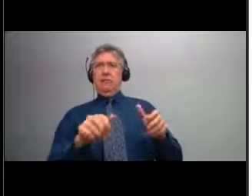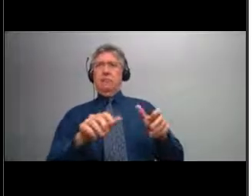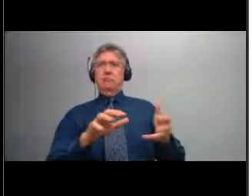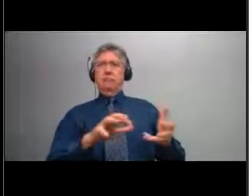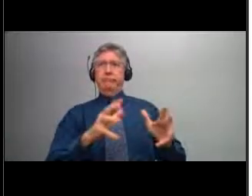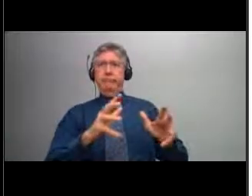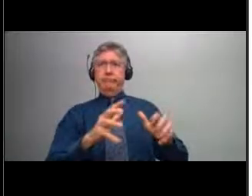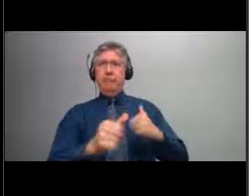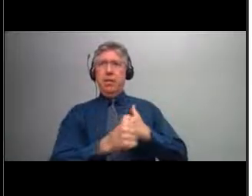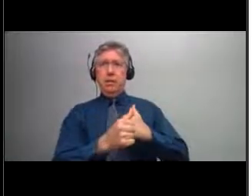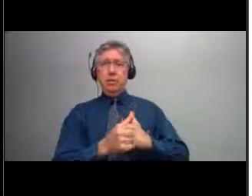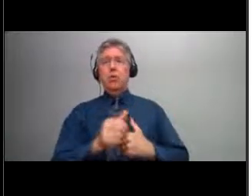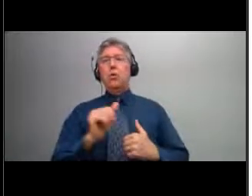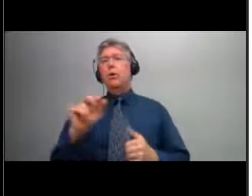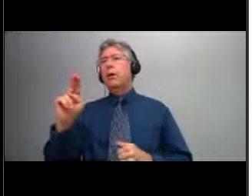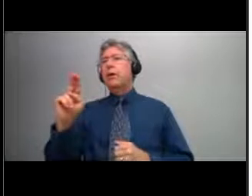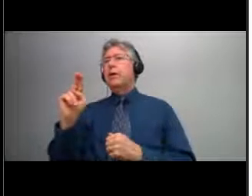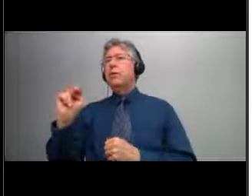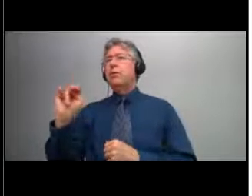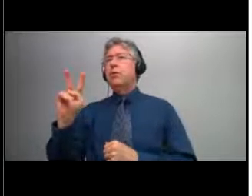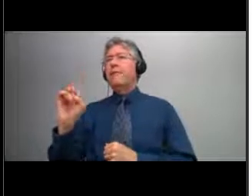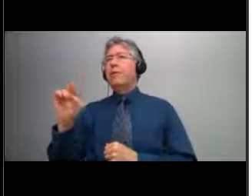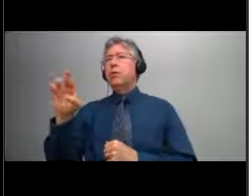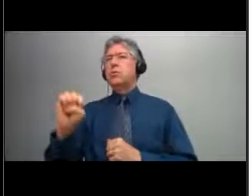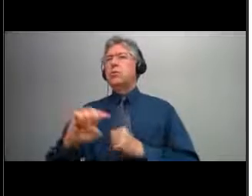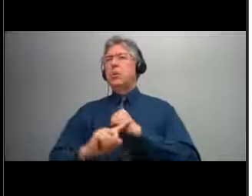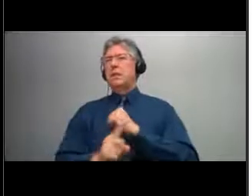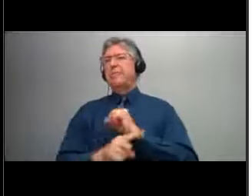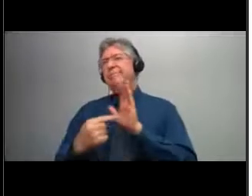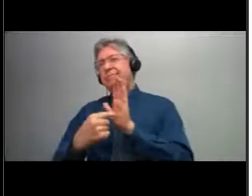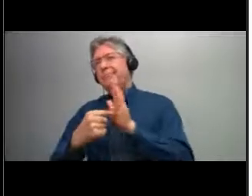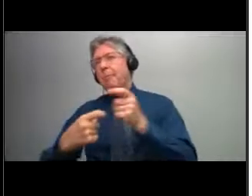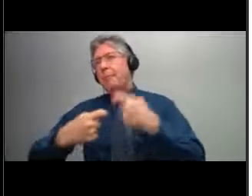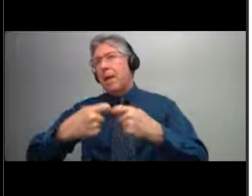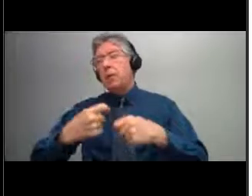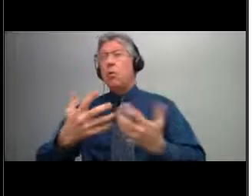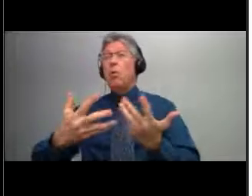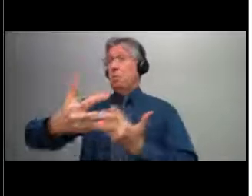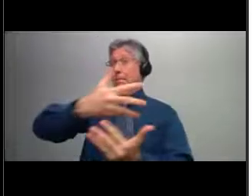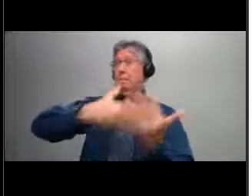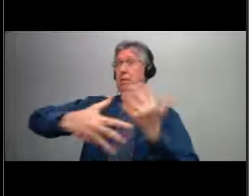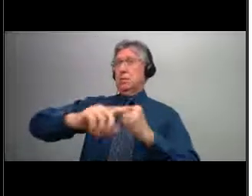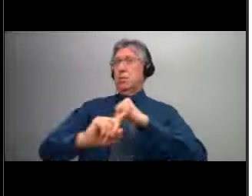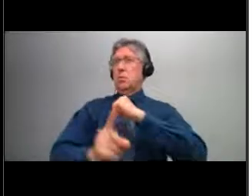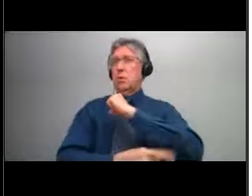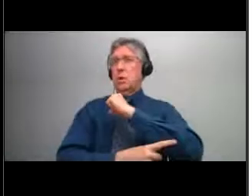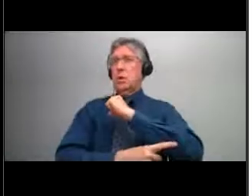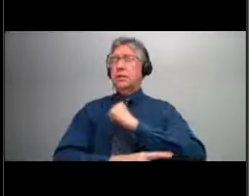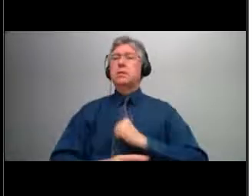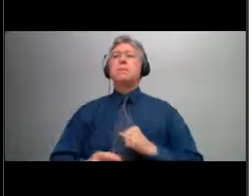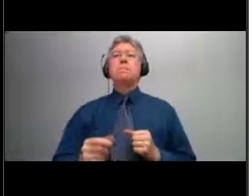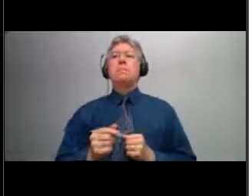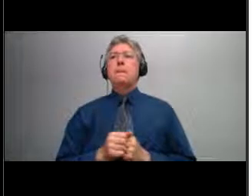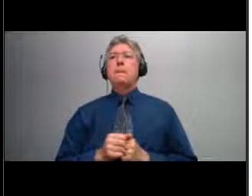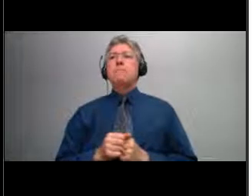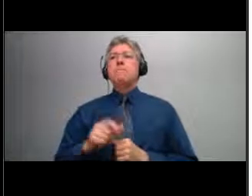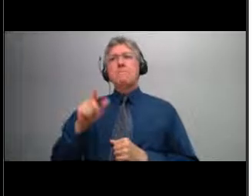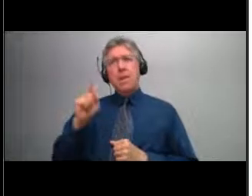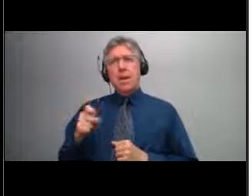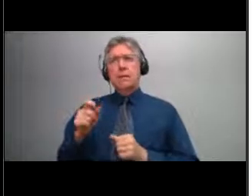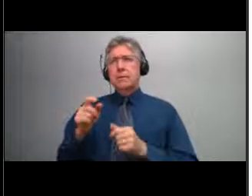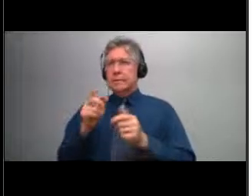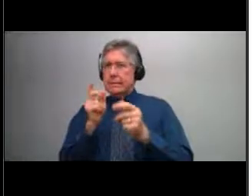waste, batteries would be a good example, or mixed waste. The principal objective of performing environmental due diligence is to